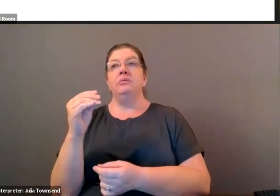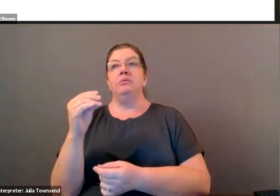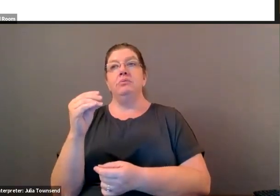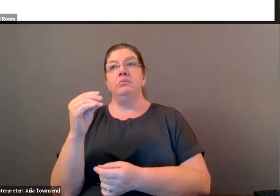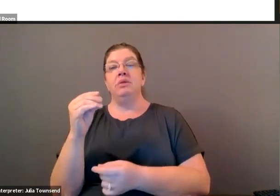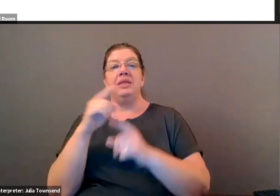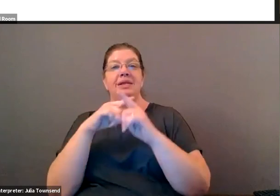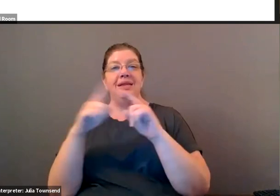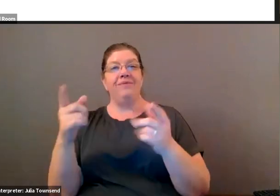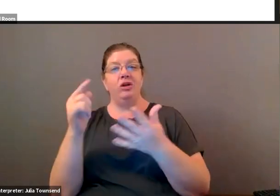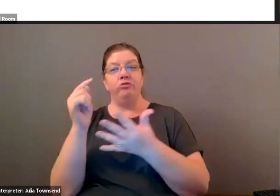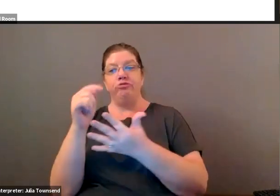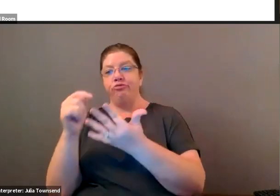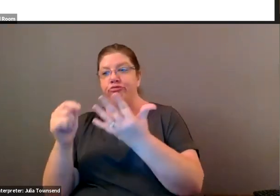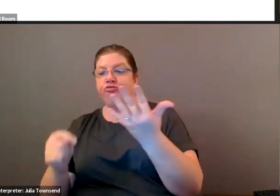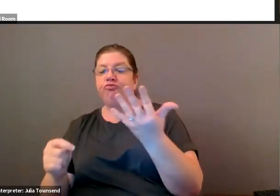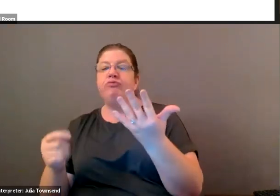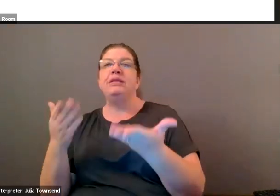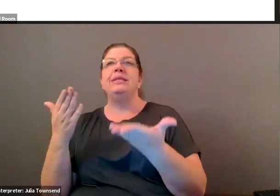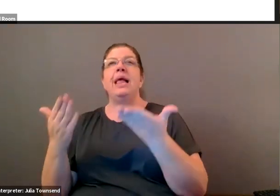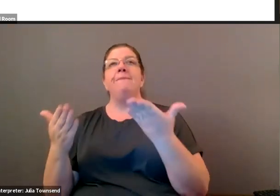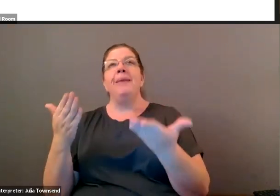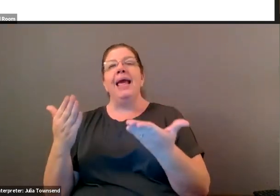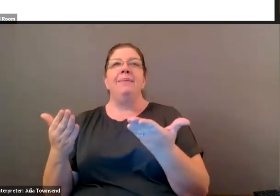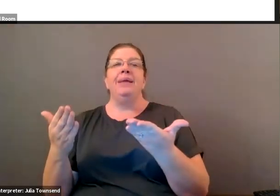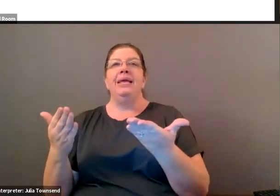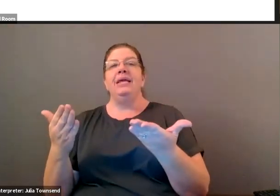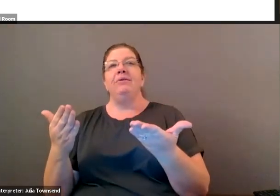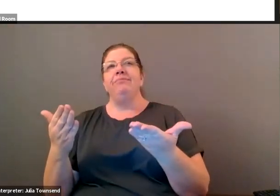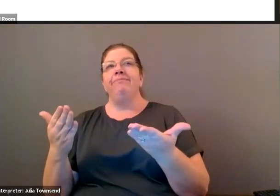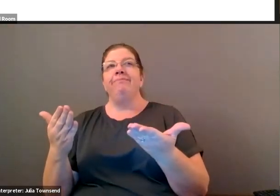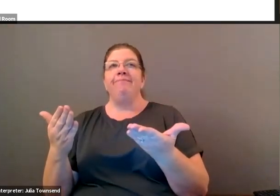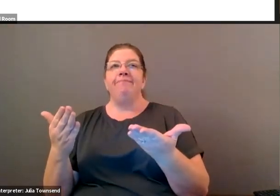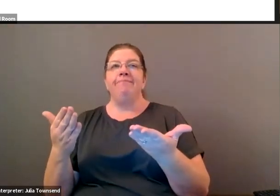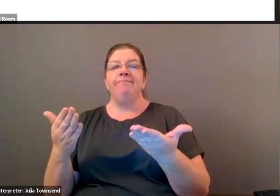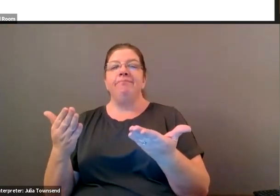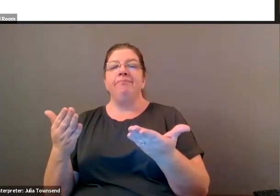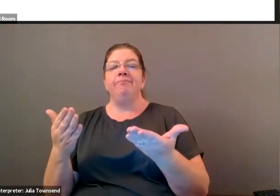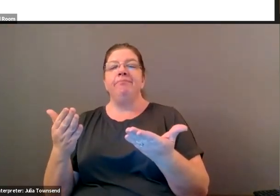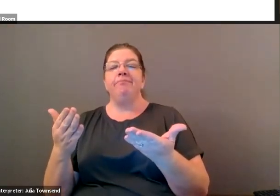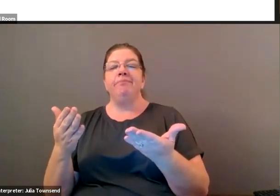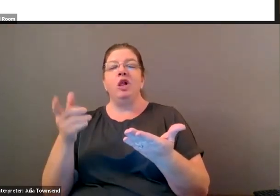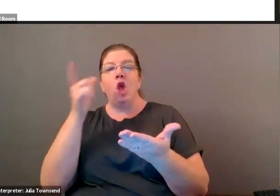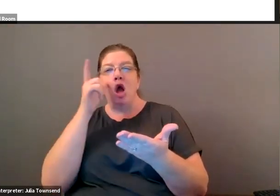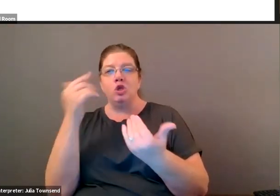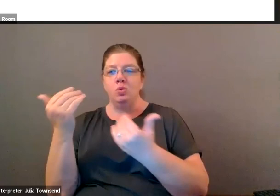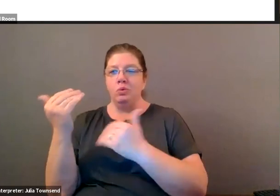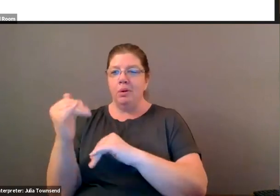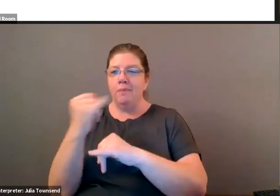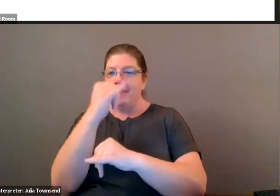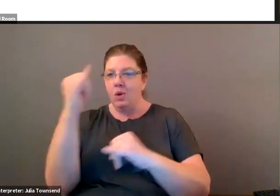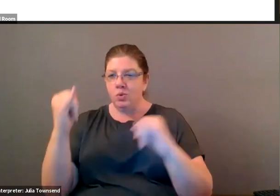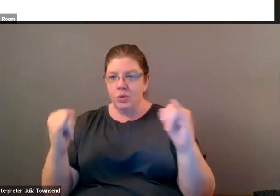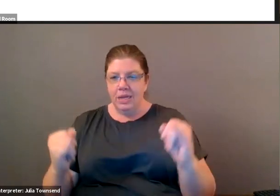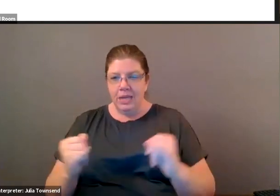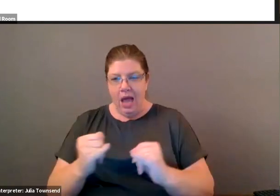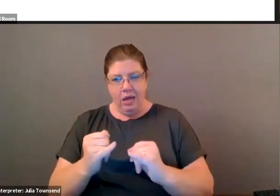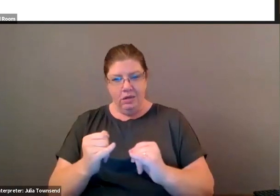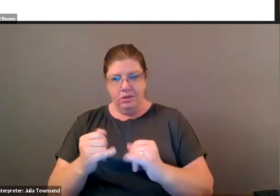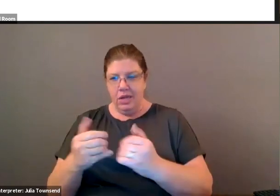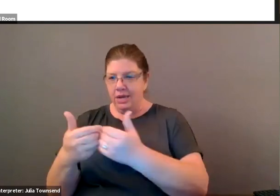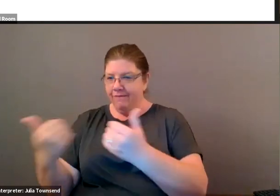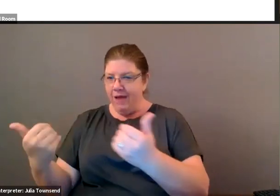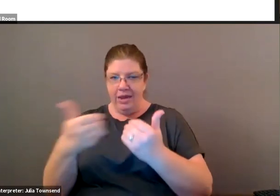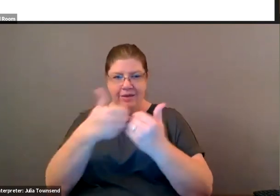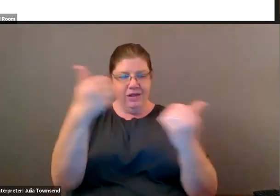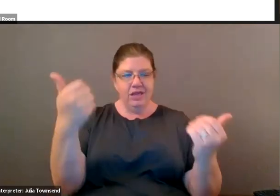the different things that may be logical boundary lines and dividing features